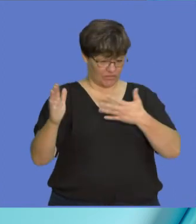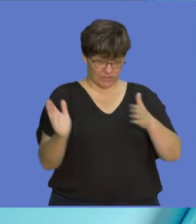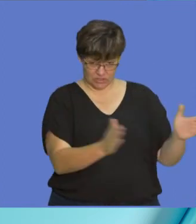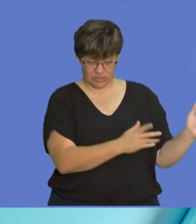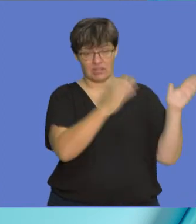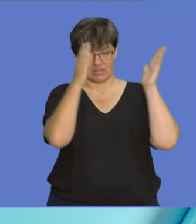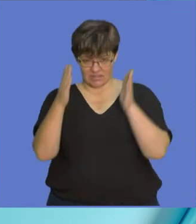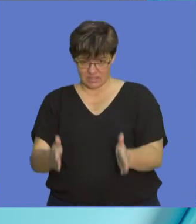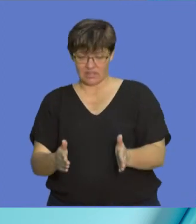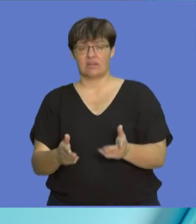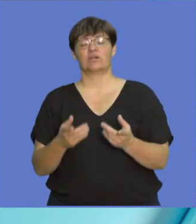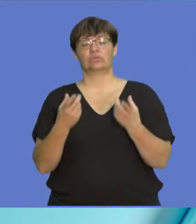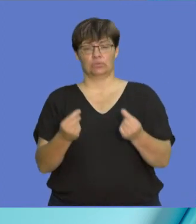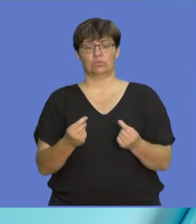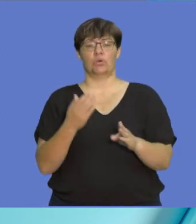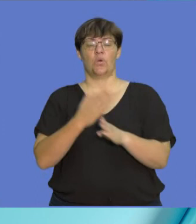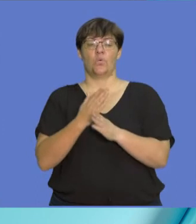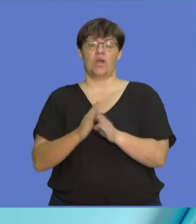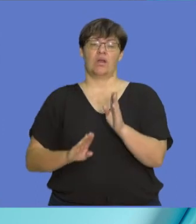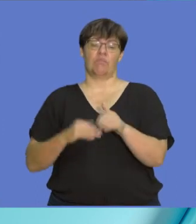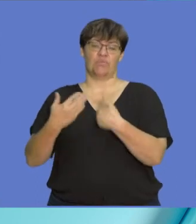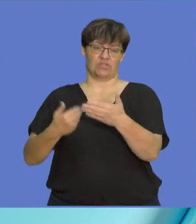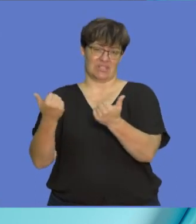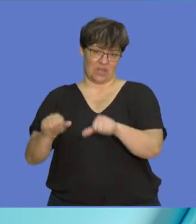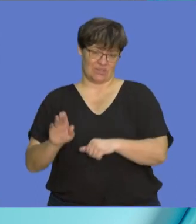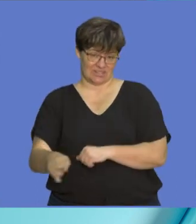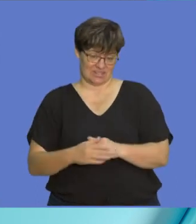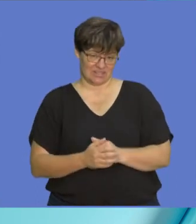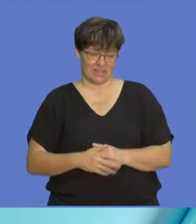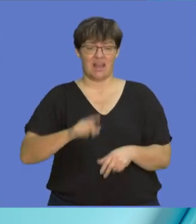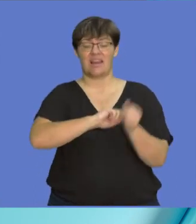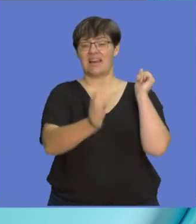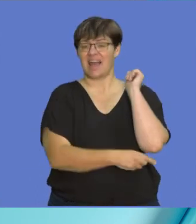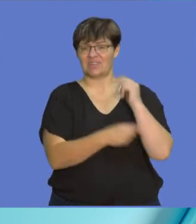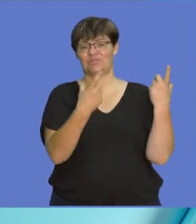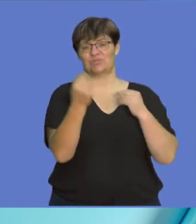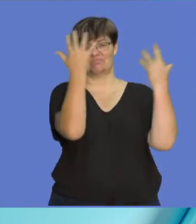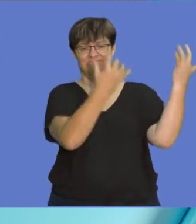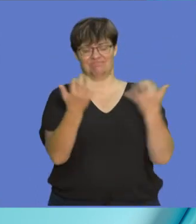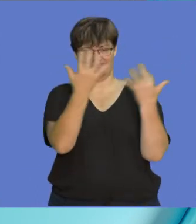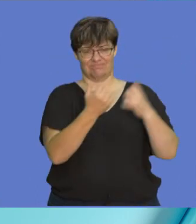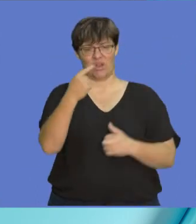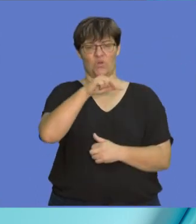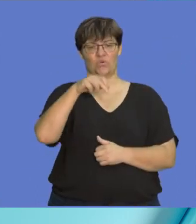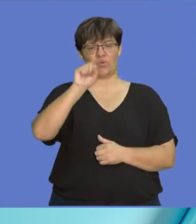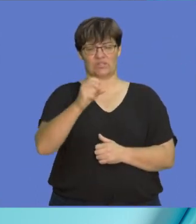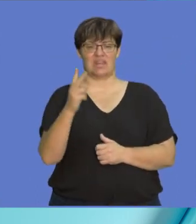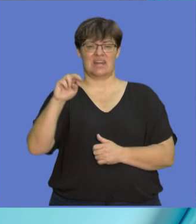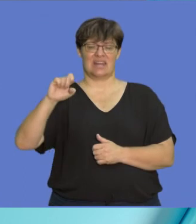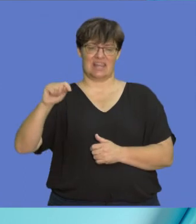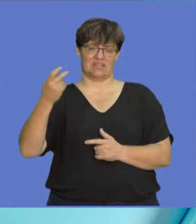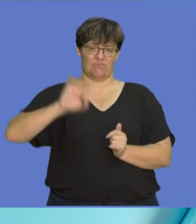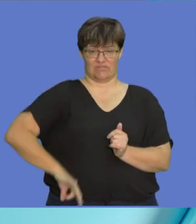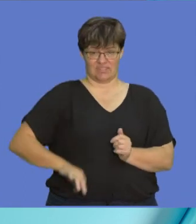complete the work in process account. Okay, and then finally, we did a calculation of the gross and the net profit. Just to recap